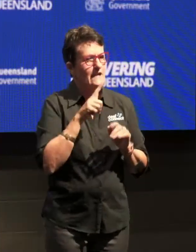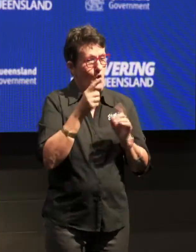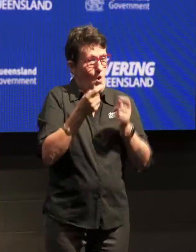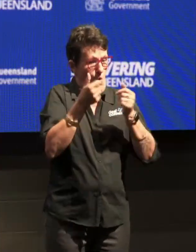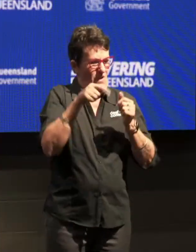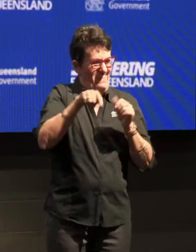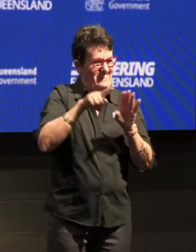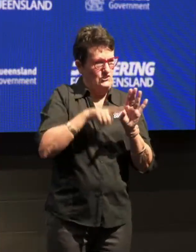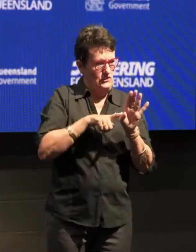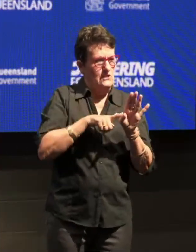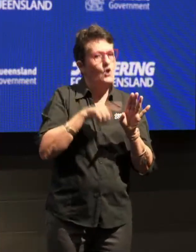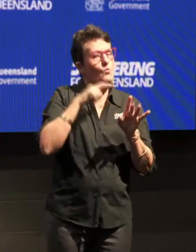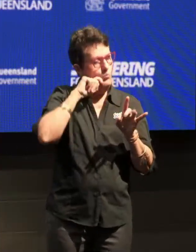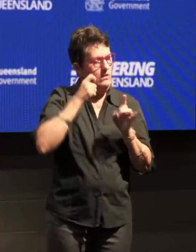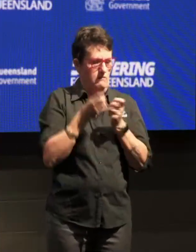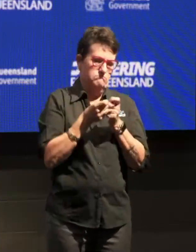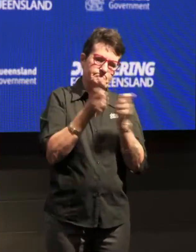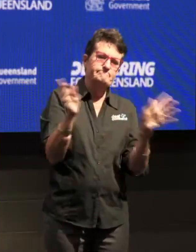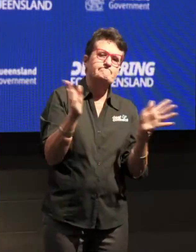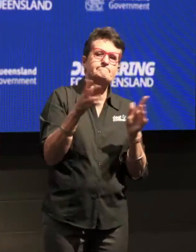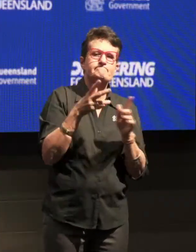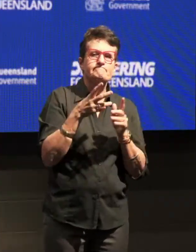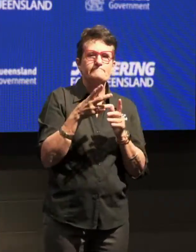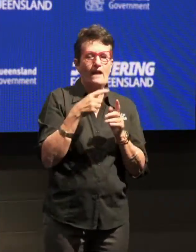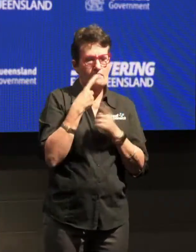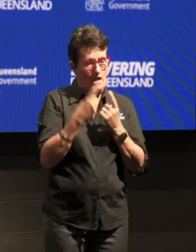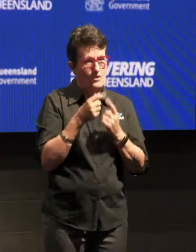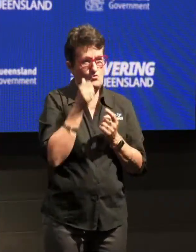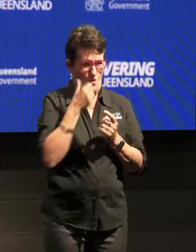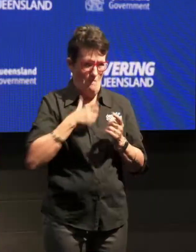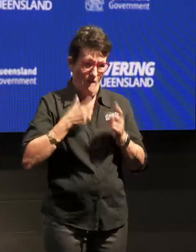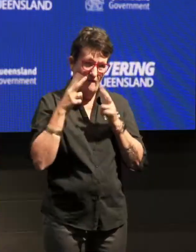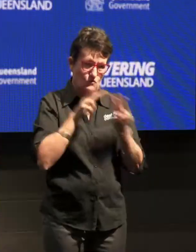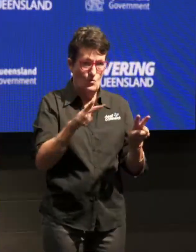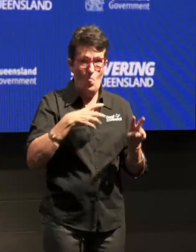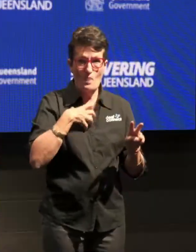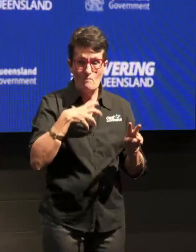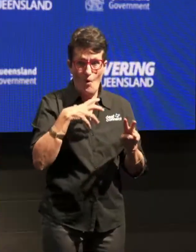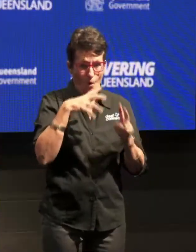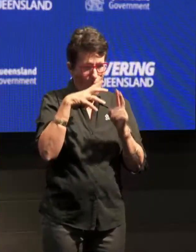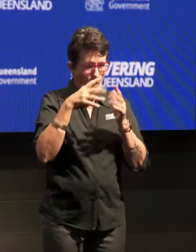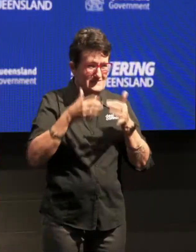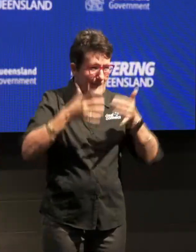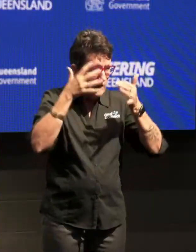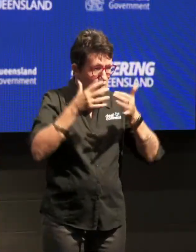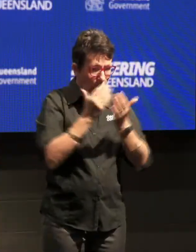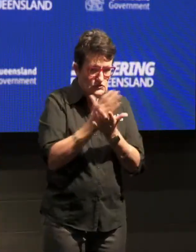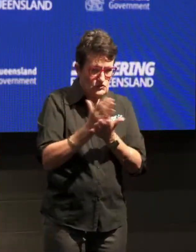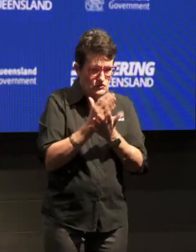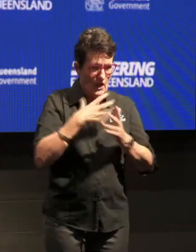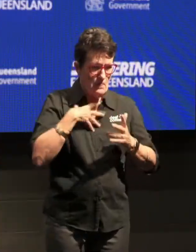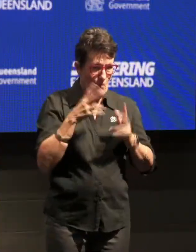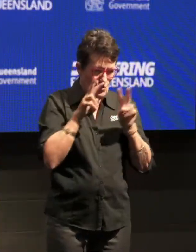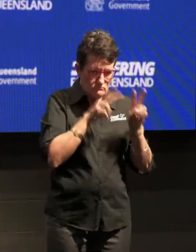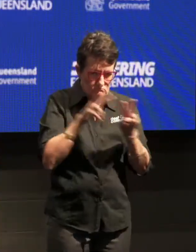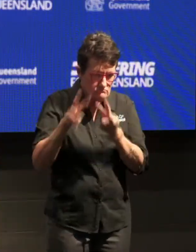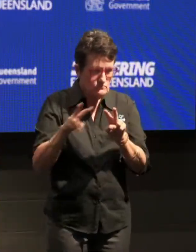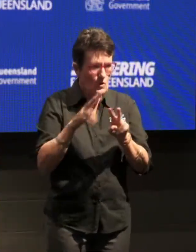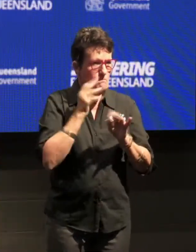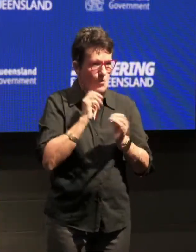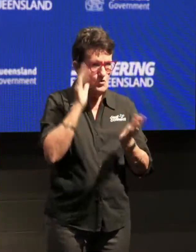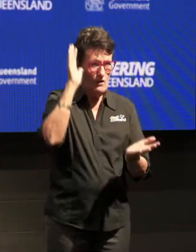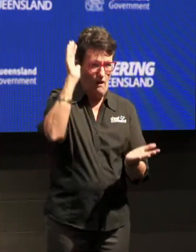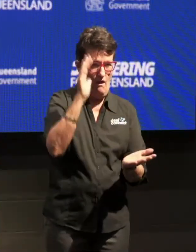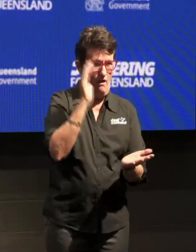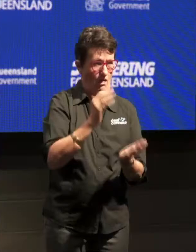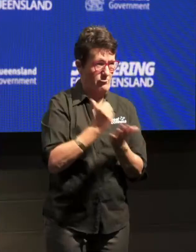year. Now, you know my view, the more data you can share, the more you can monitor something, the more you can drive those numbers